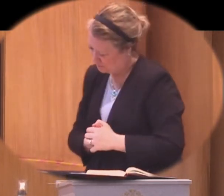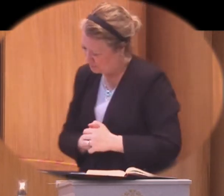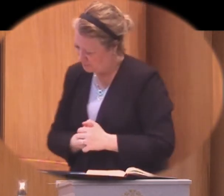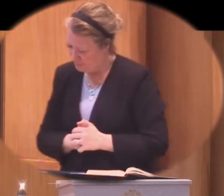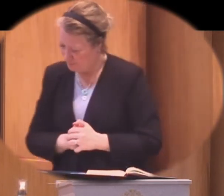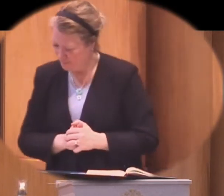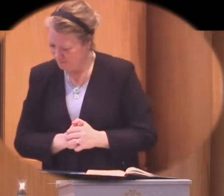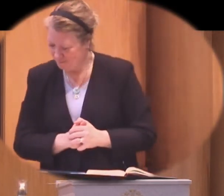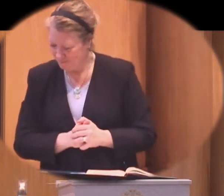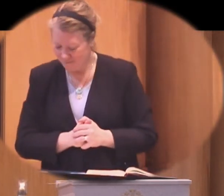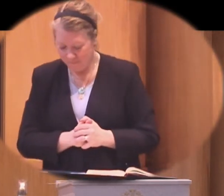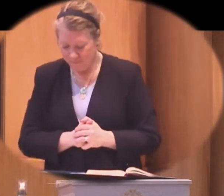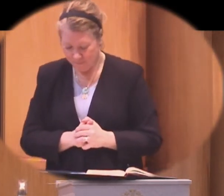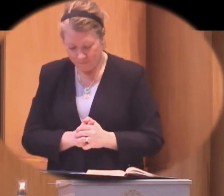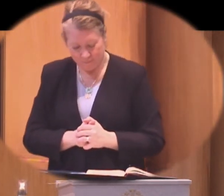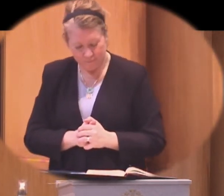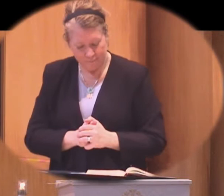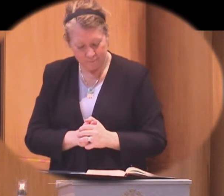again.